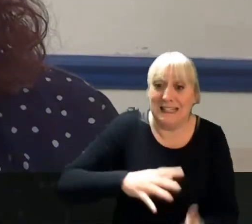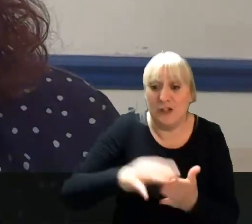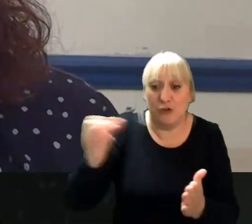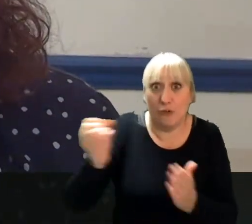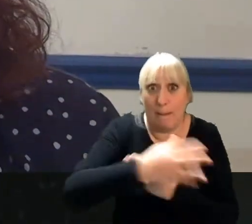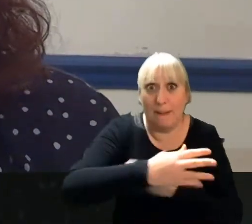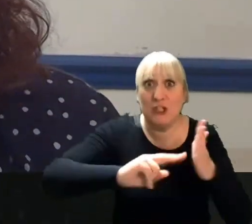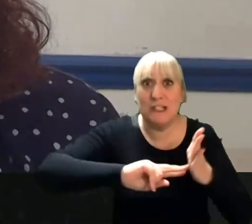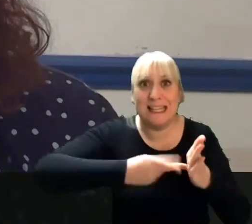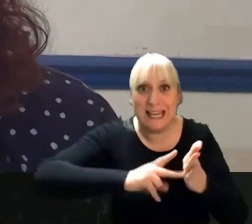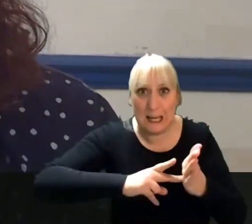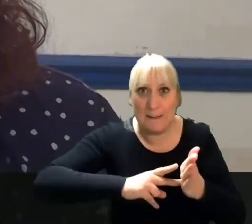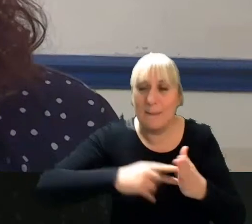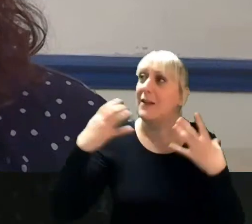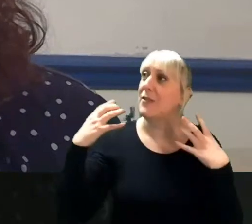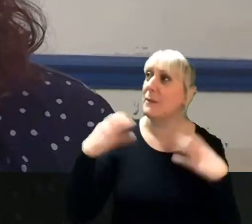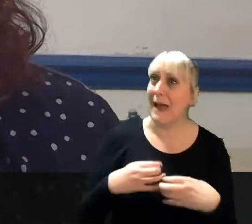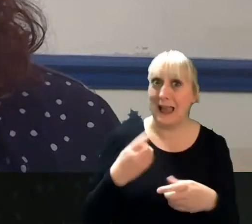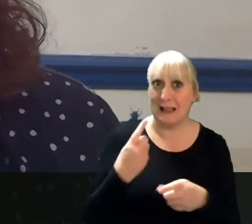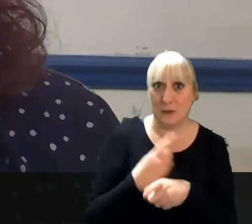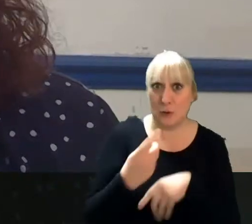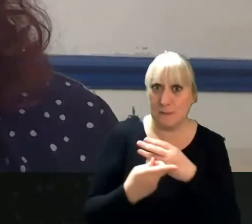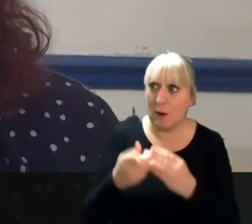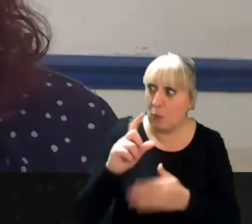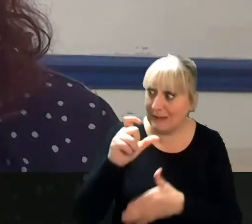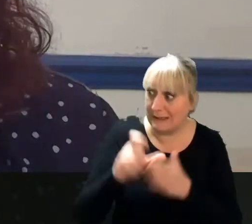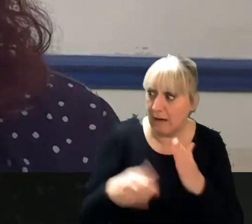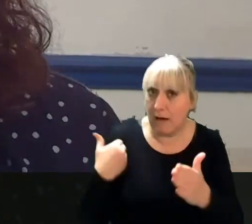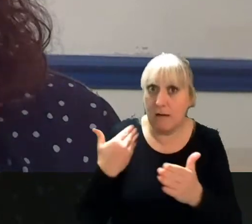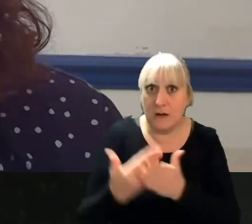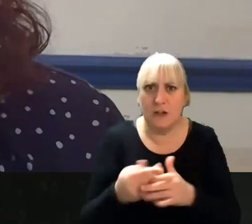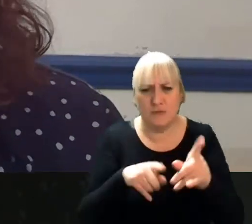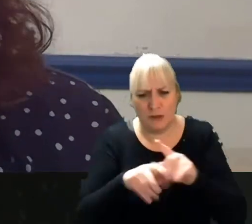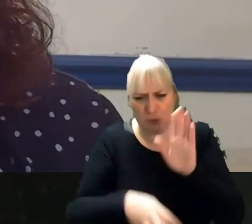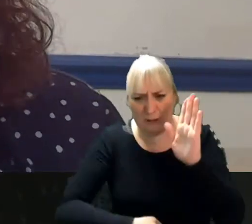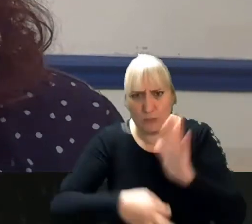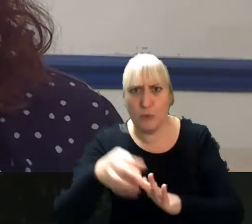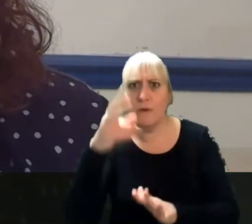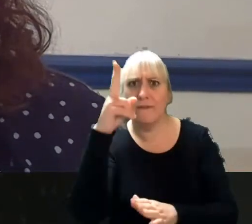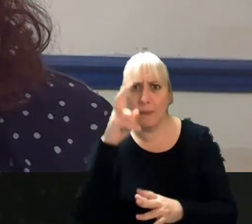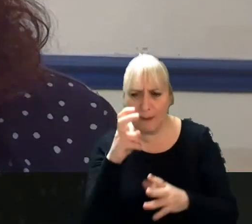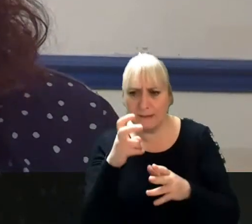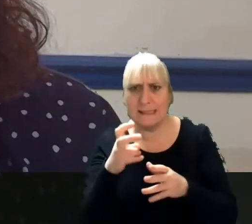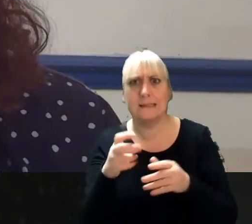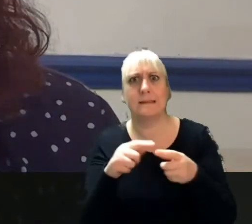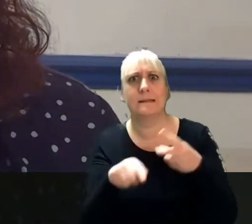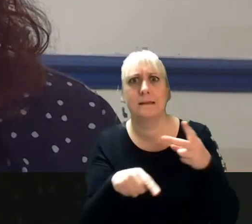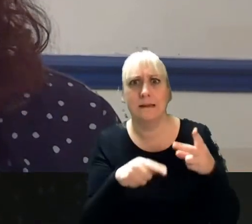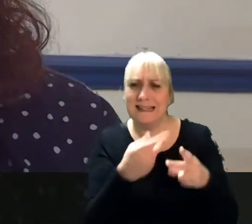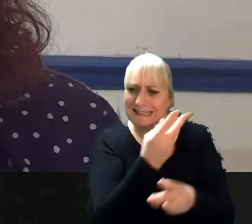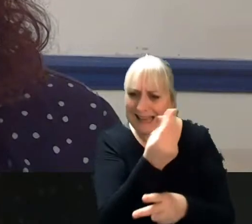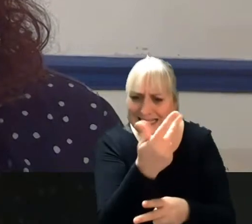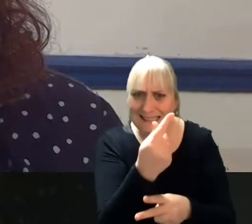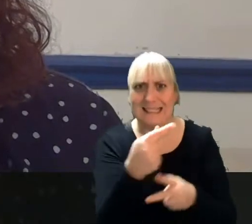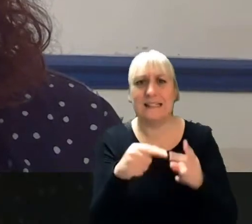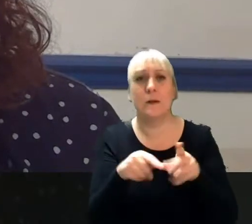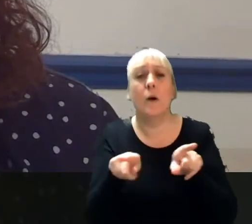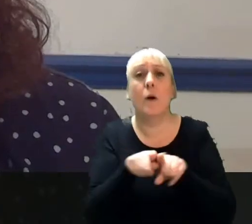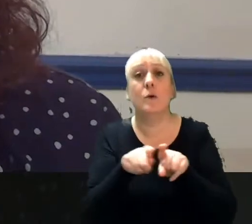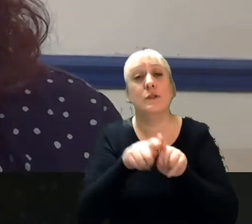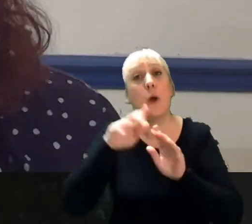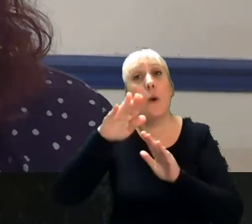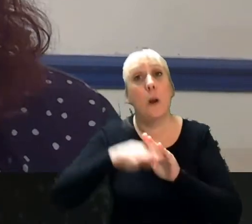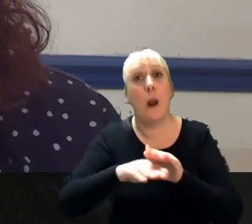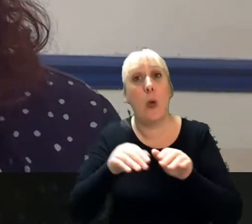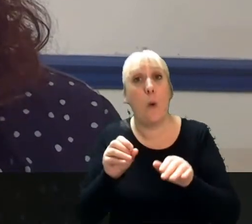Mayor has just talked about what he's been doing to clean up the bus fleet, clean up the taxi fleet, low emission bus zones, but we really need the government to step